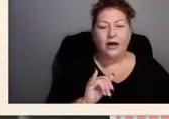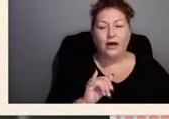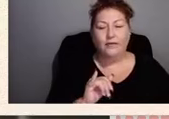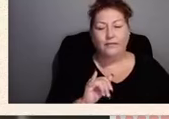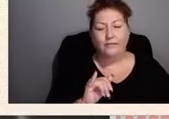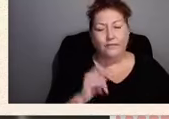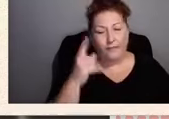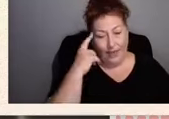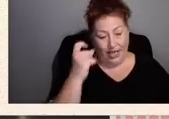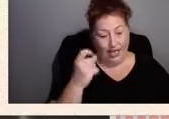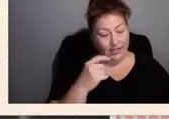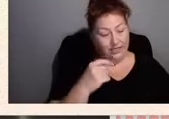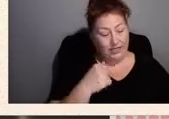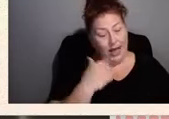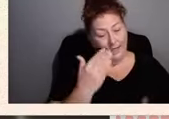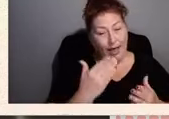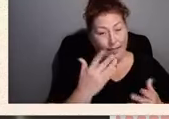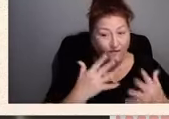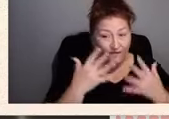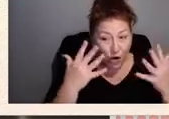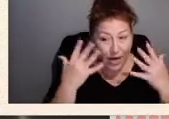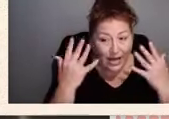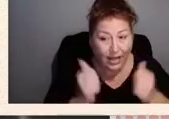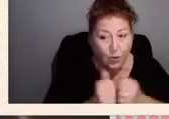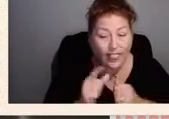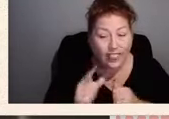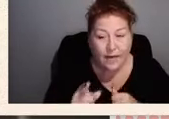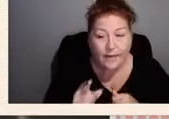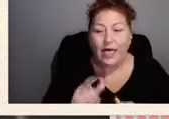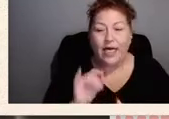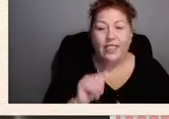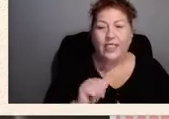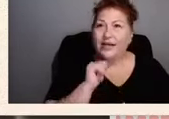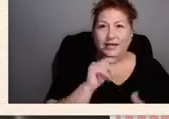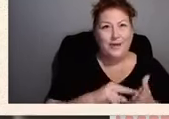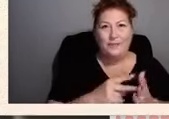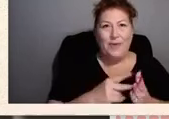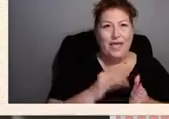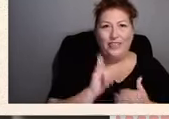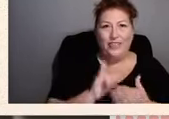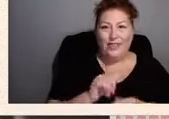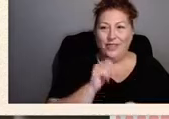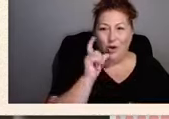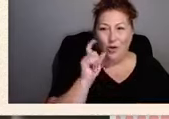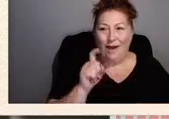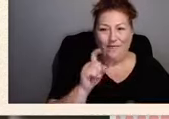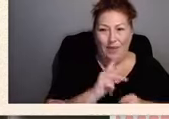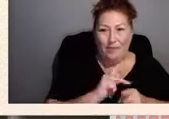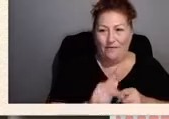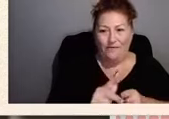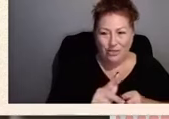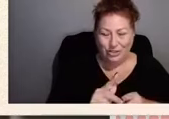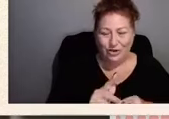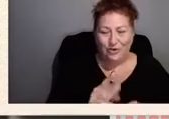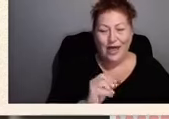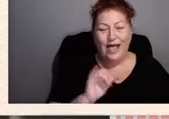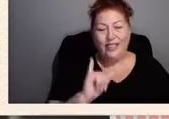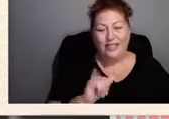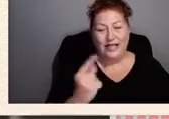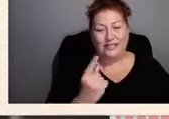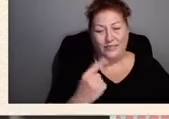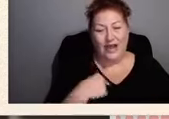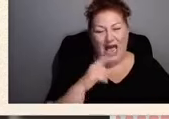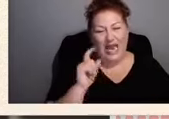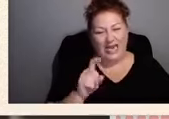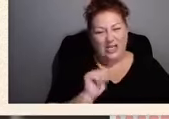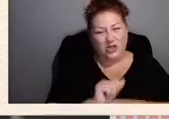because I might be friendly with them, that doesn't mean that they need to be professional. And that's something that I need to kind of work on a